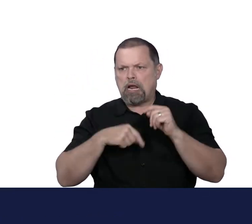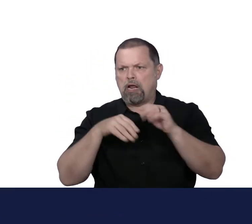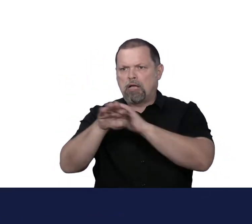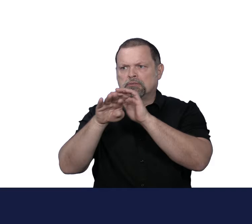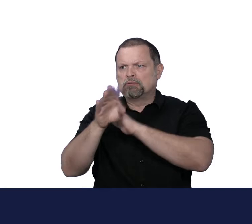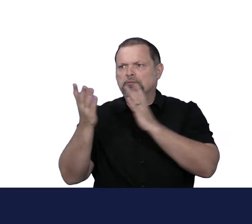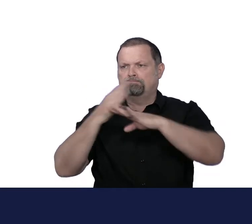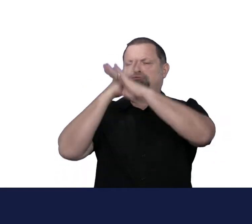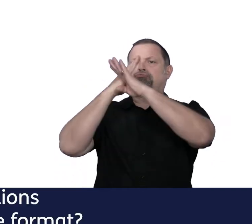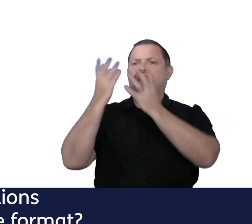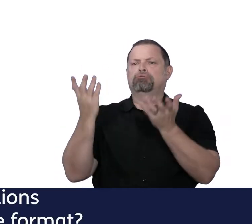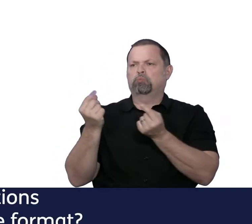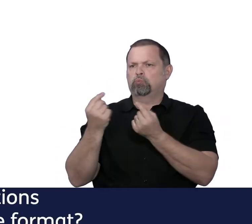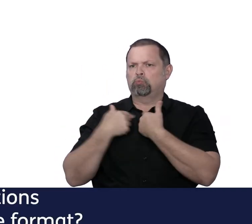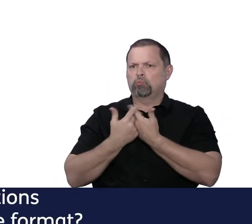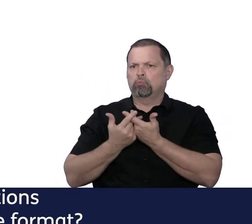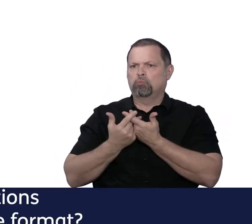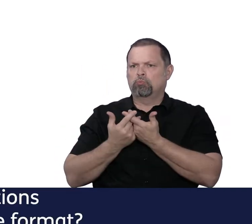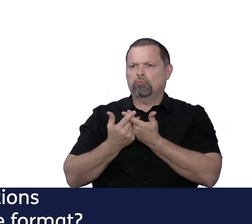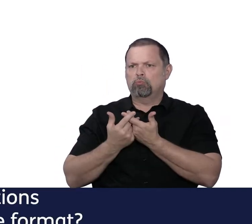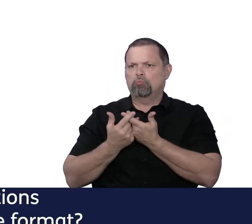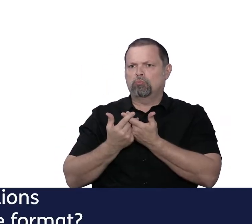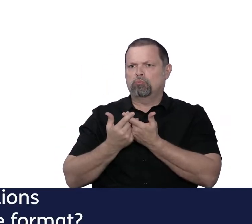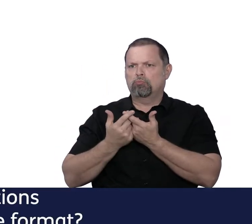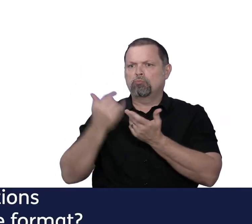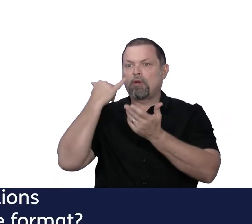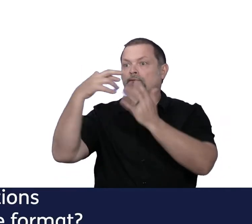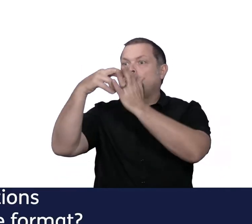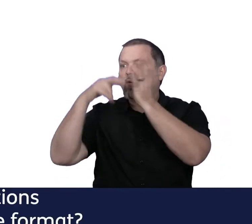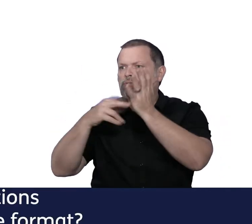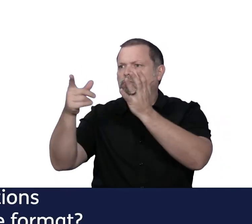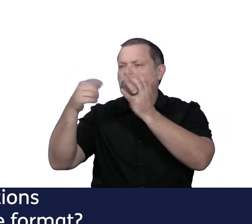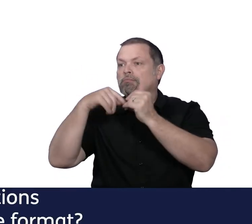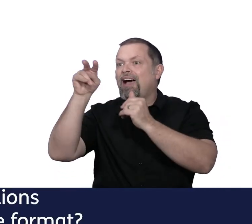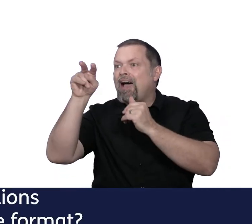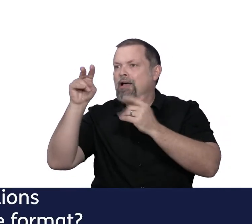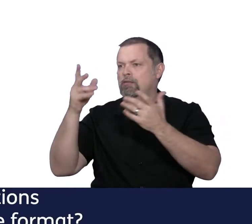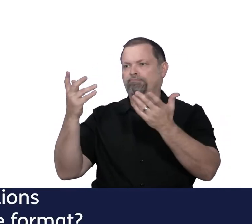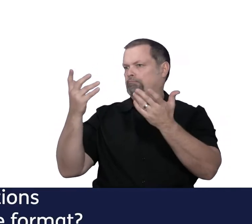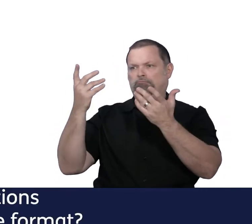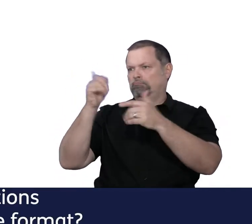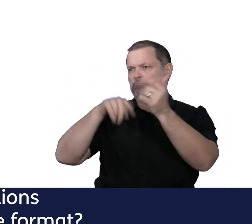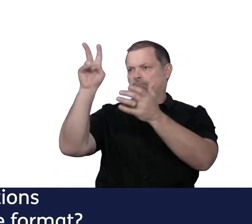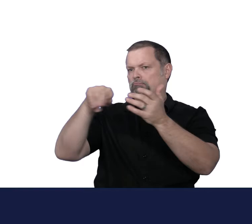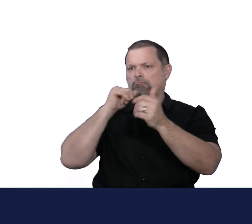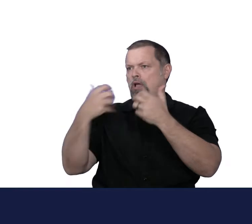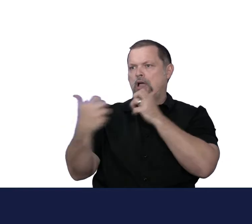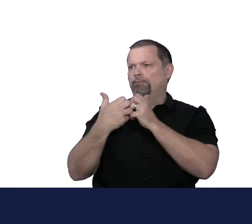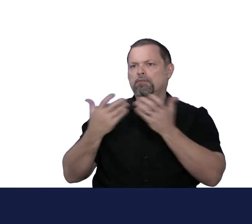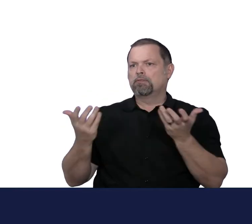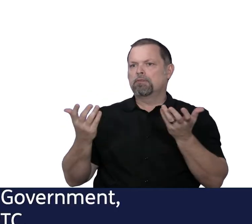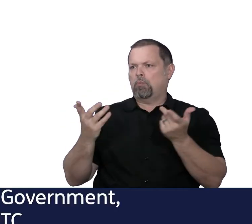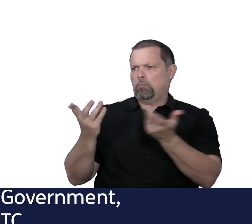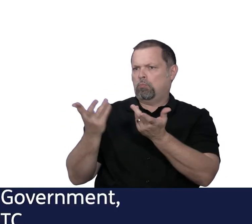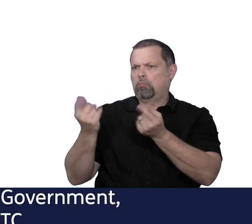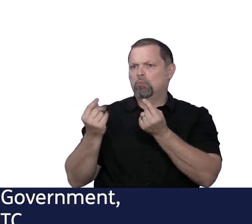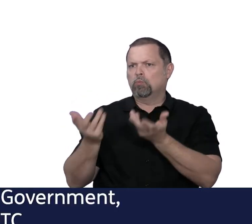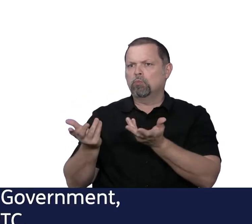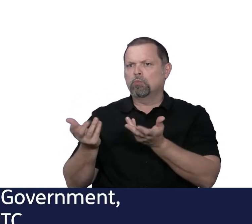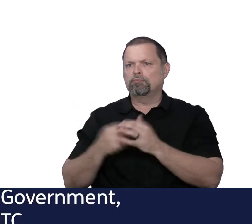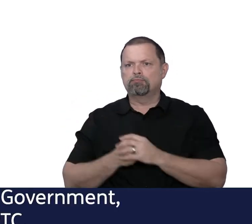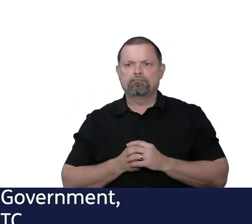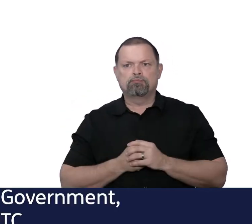accessible? What if the regulations are not in an accessible format? You would